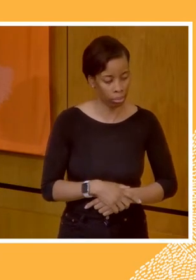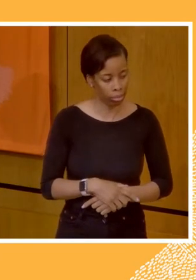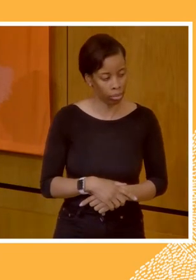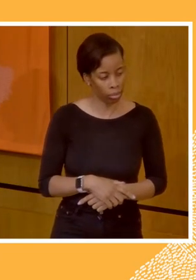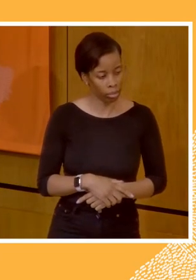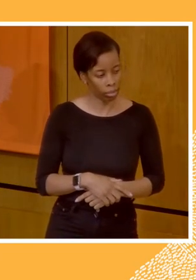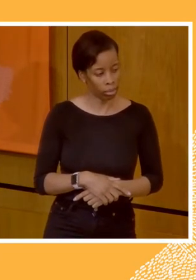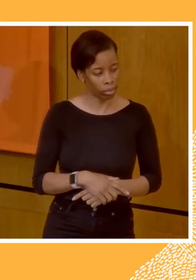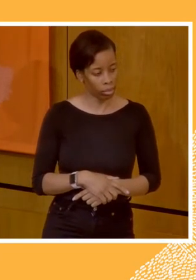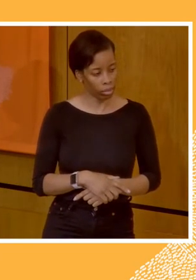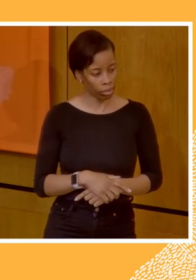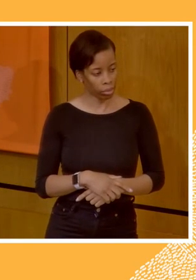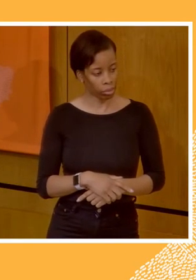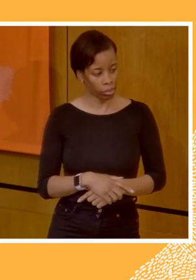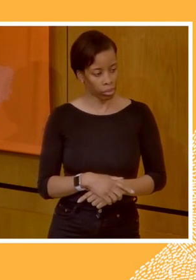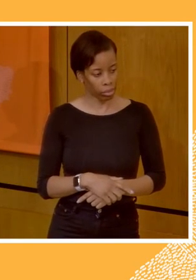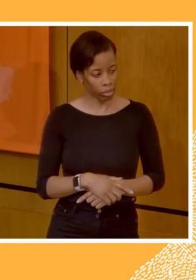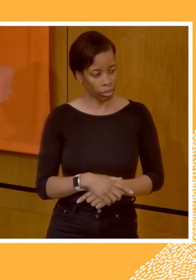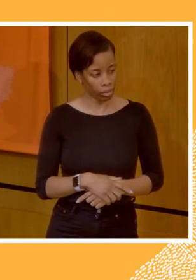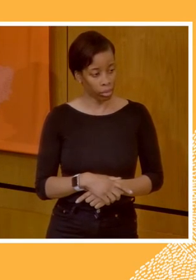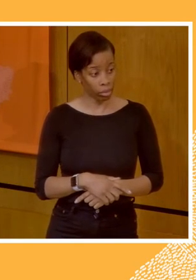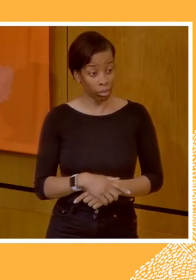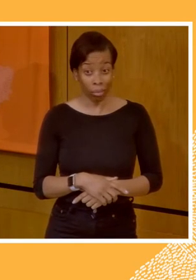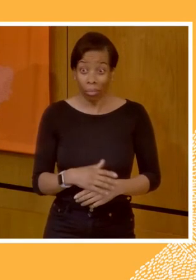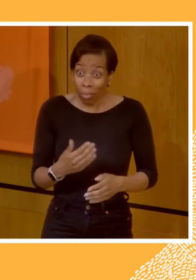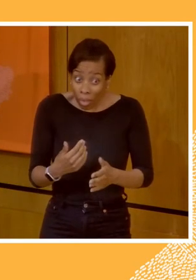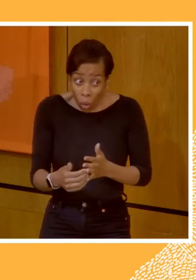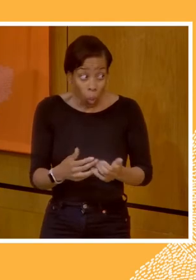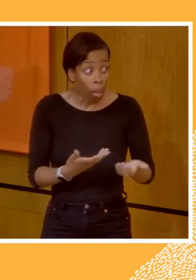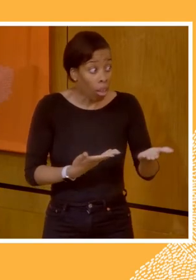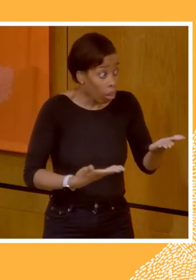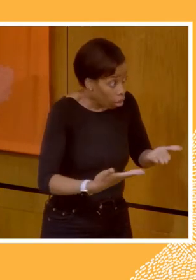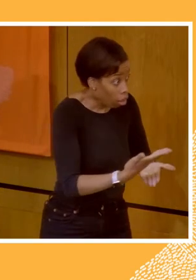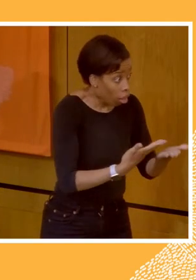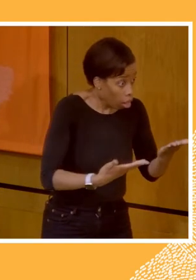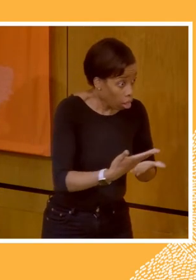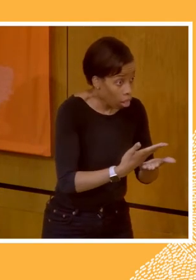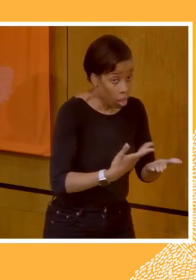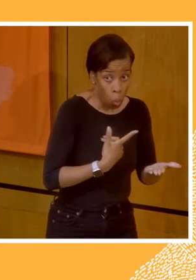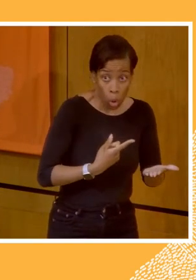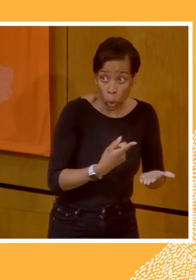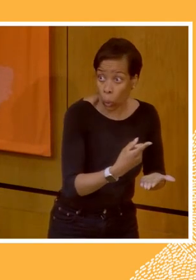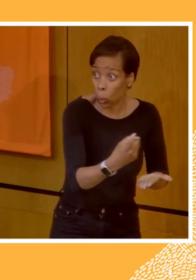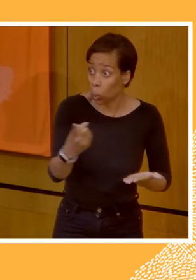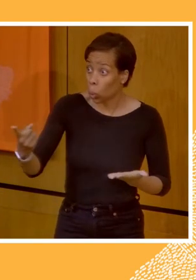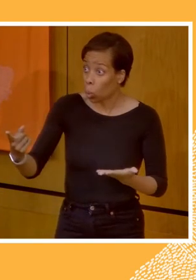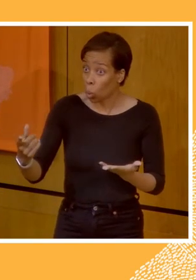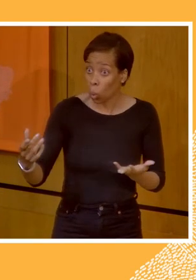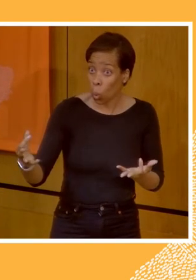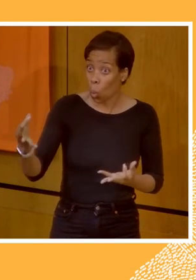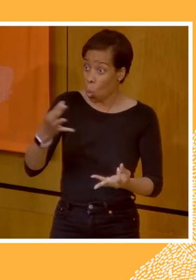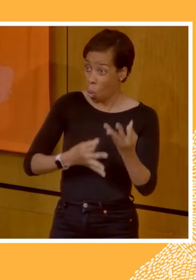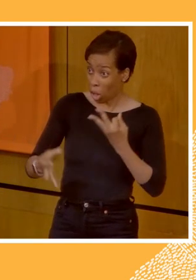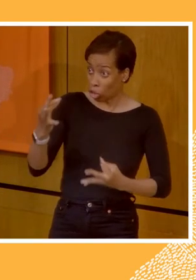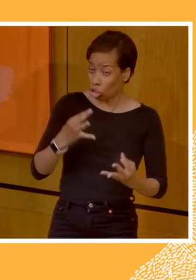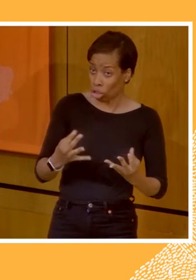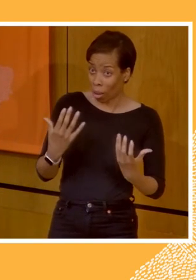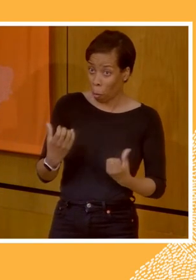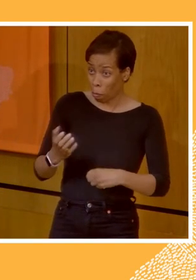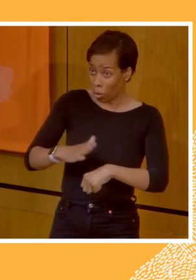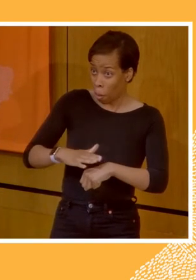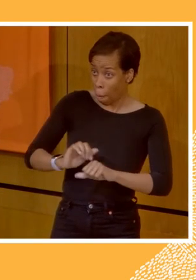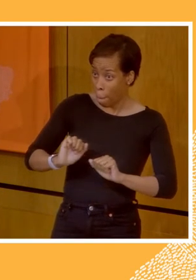do want to leave some time for the audience to ask questions. But before I hand over to you,